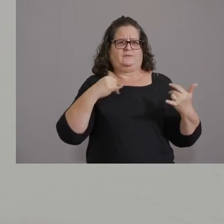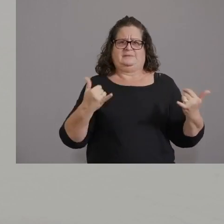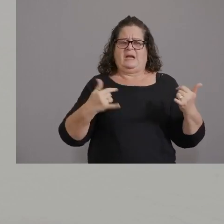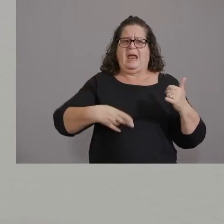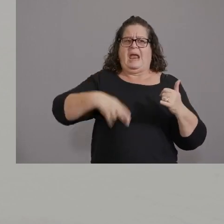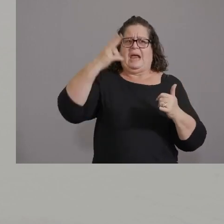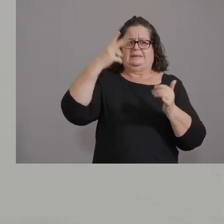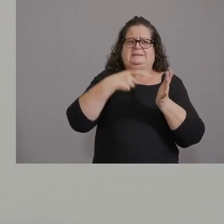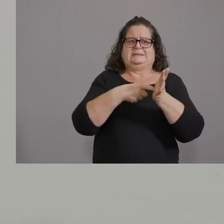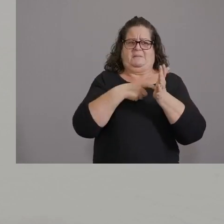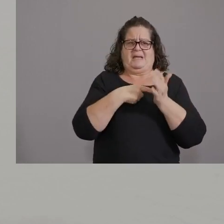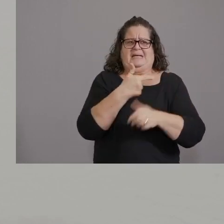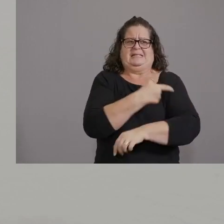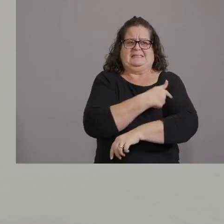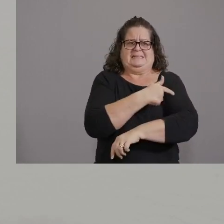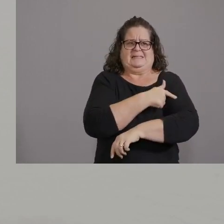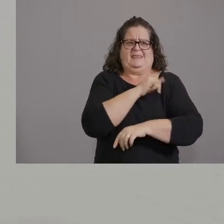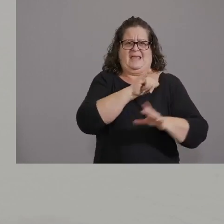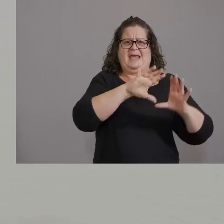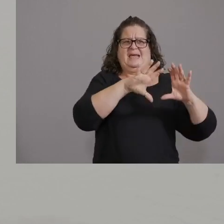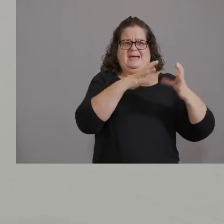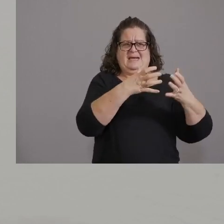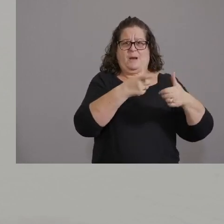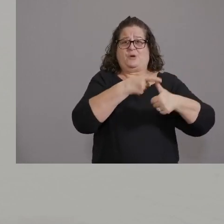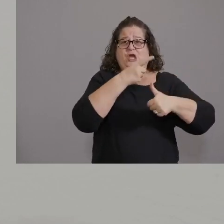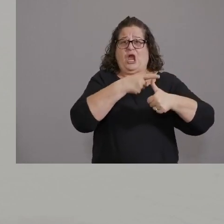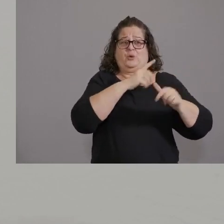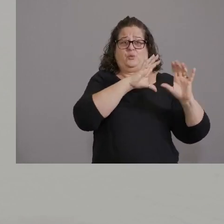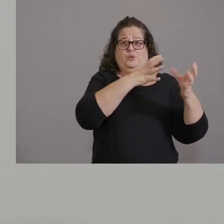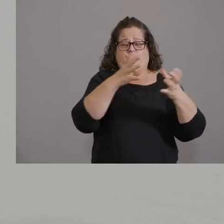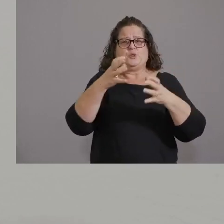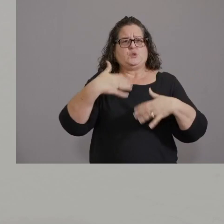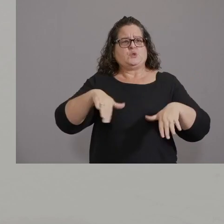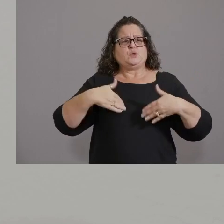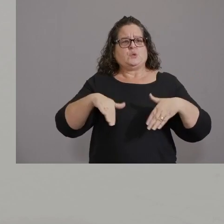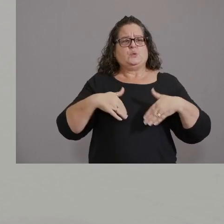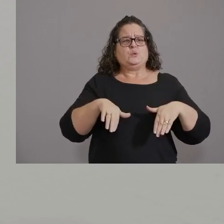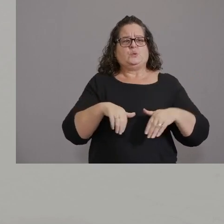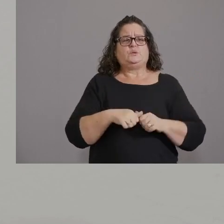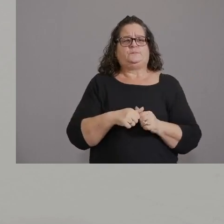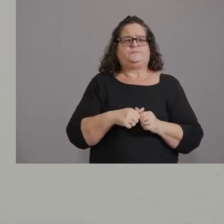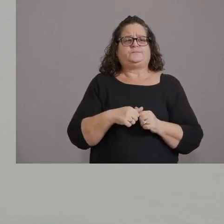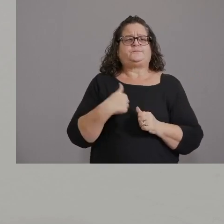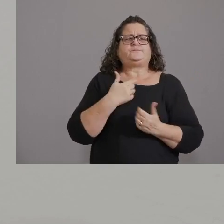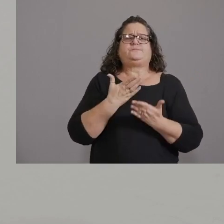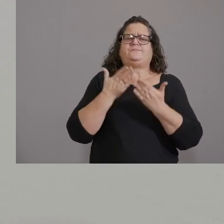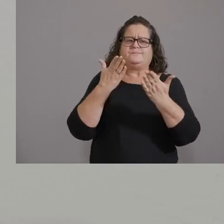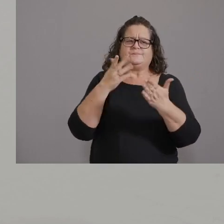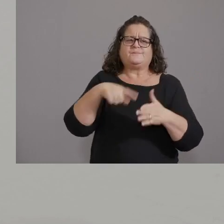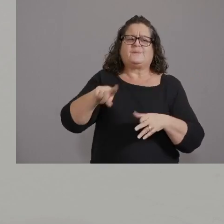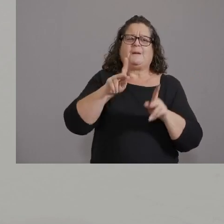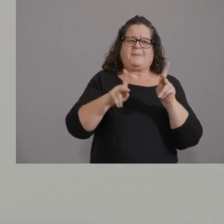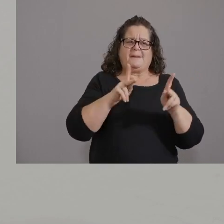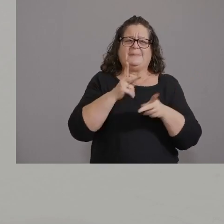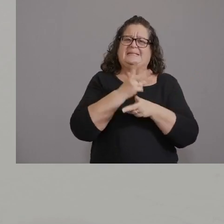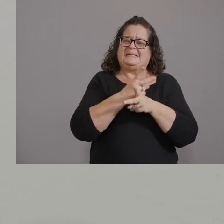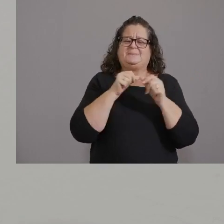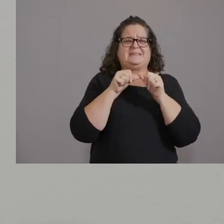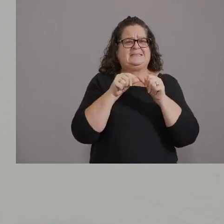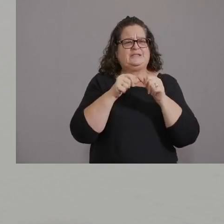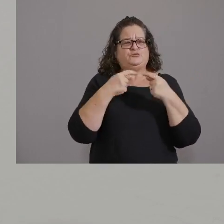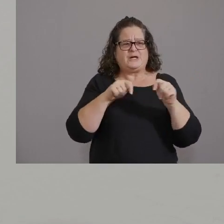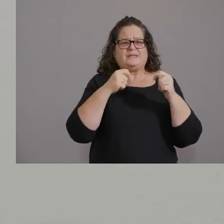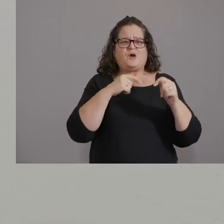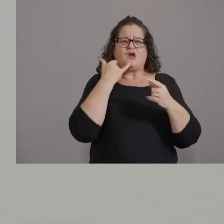prioritized groups. So we would recommend, continue the phone line, and we'll see how we can help Pima County. They're great partners.